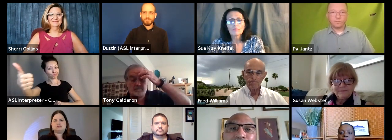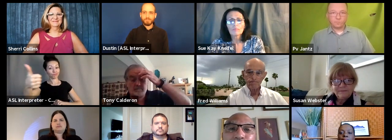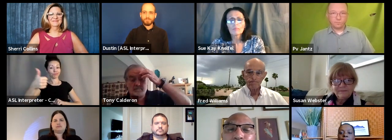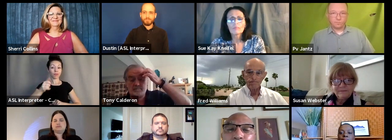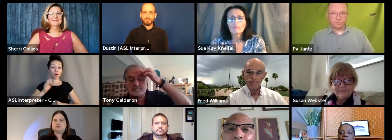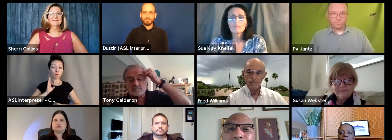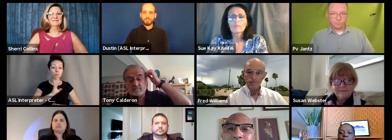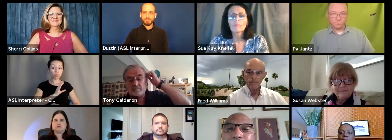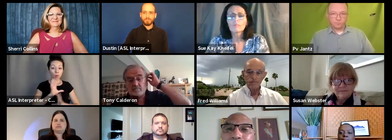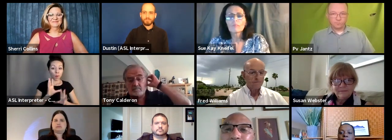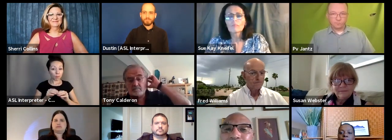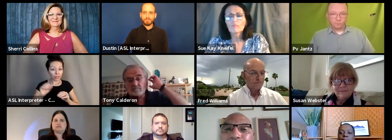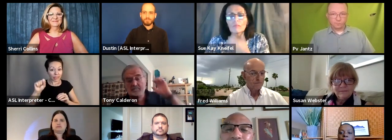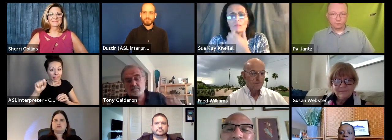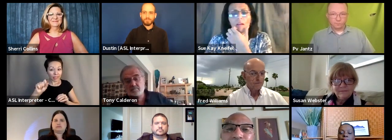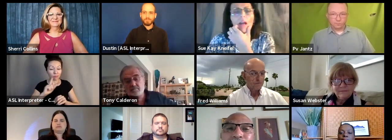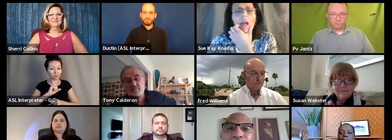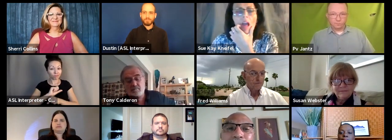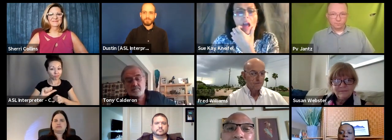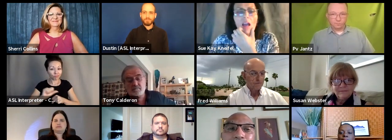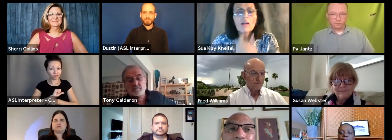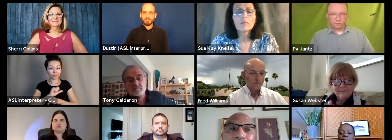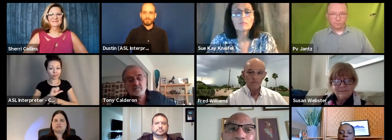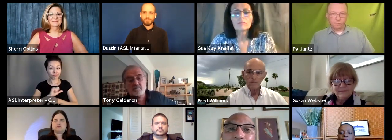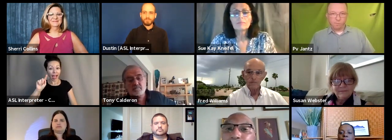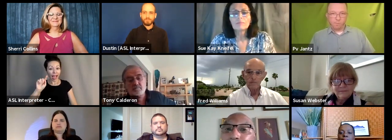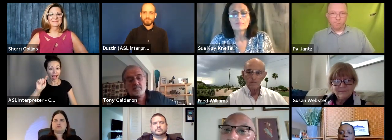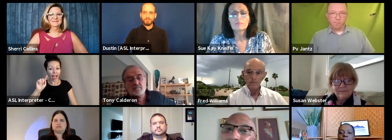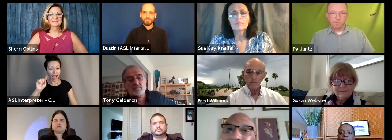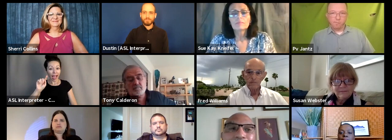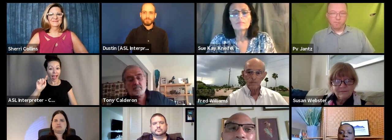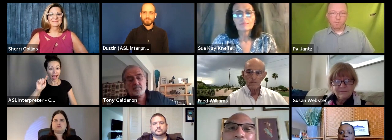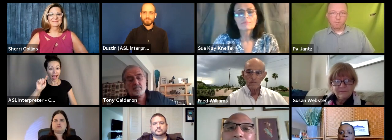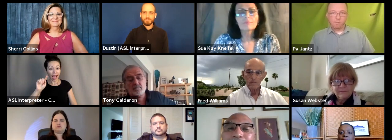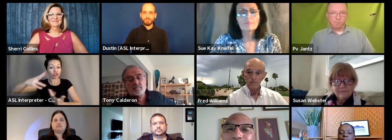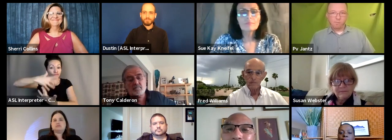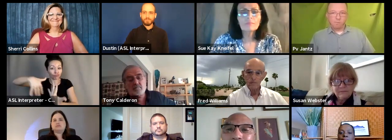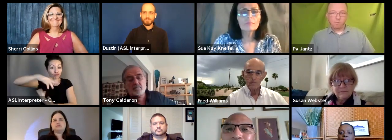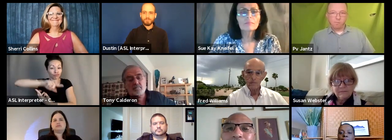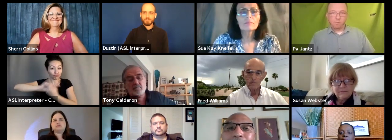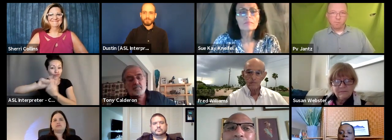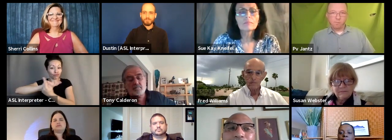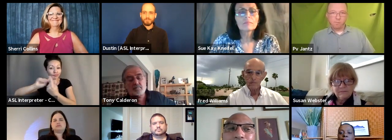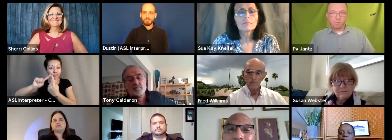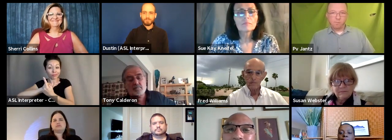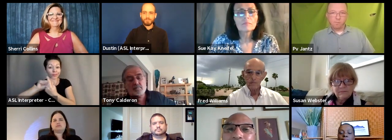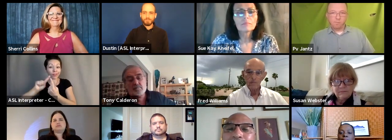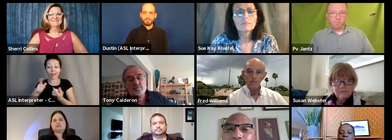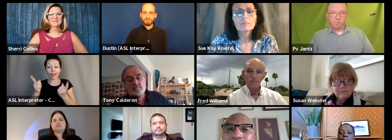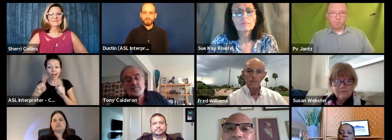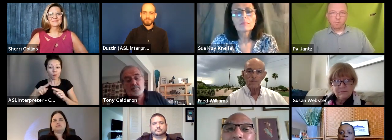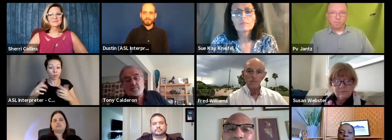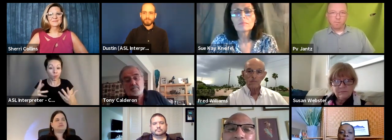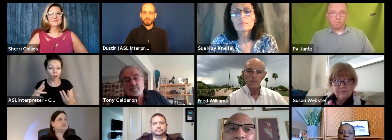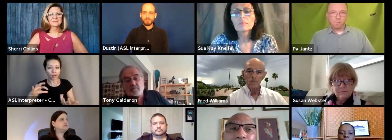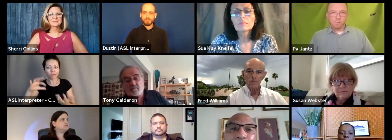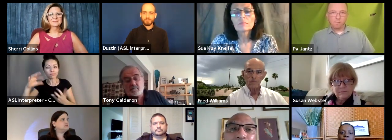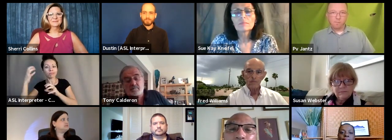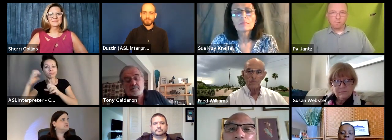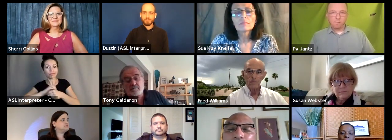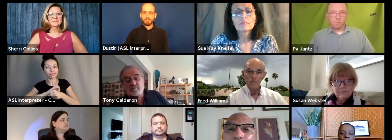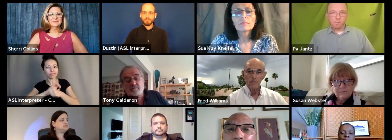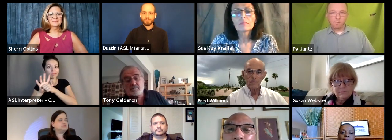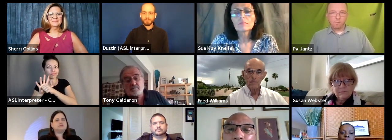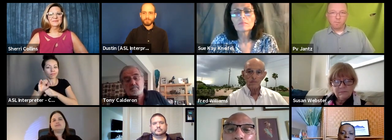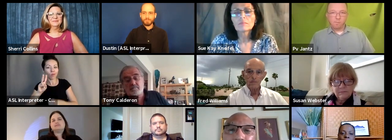but for a full-blown outreach effort. And then COVID came, so it got kind of